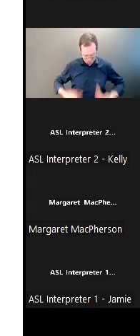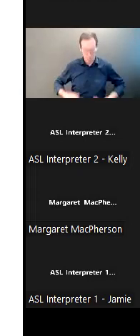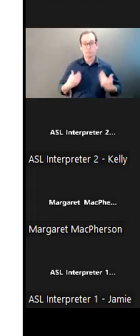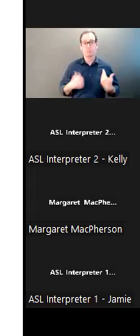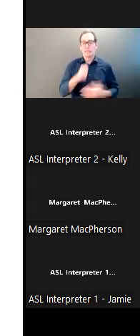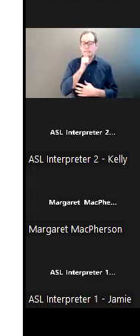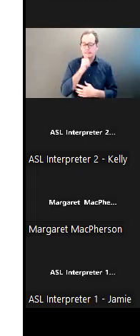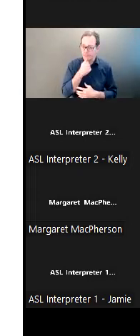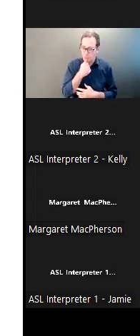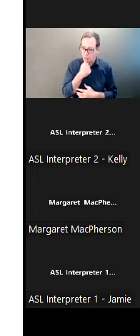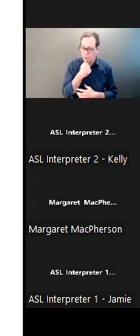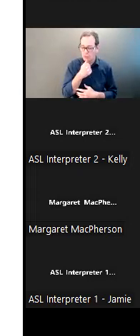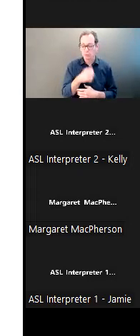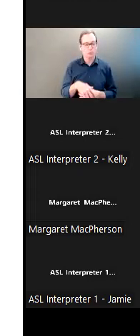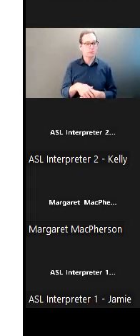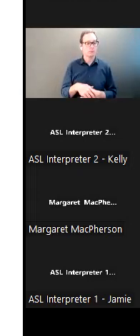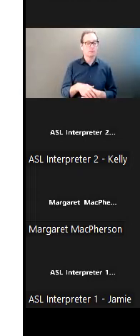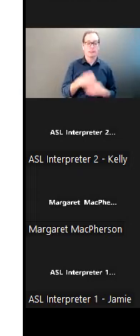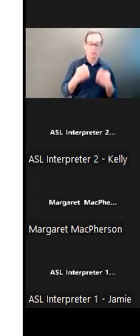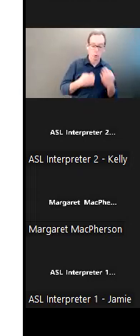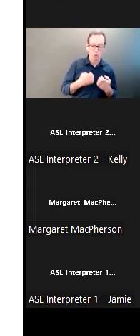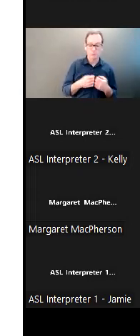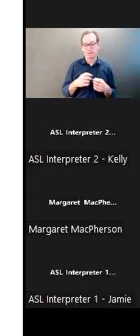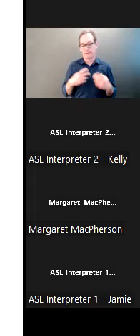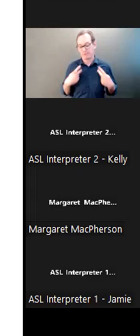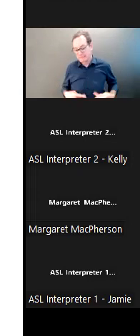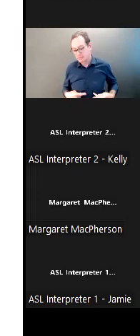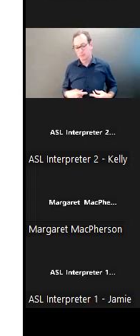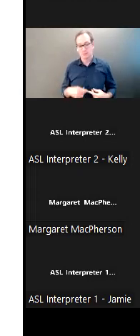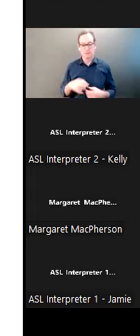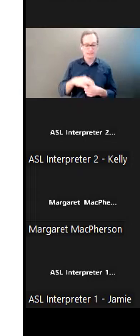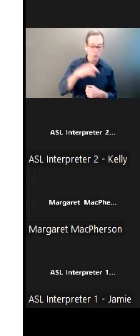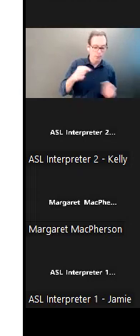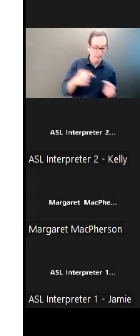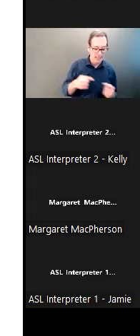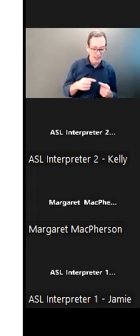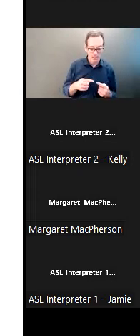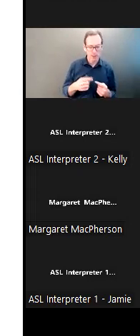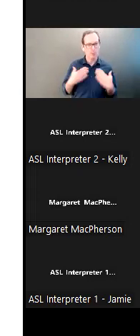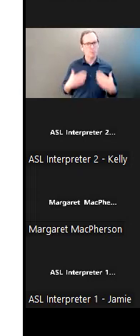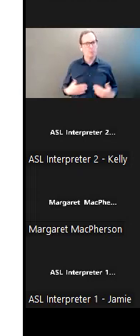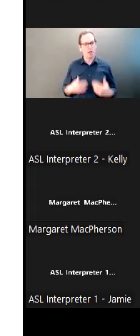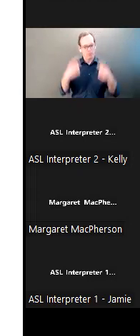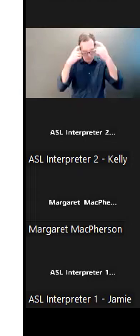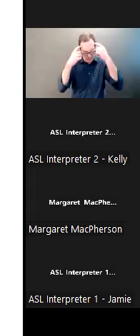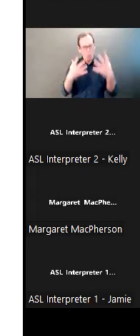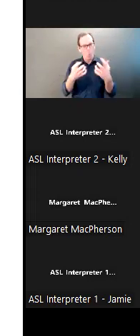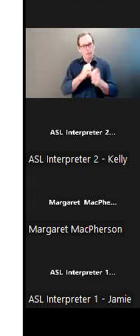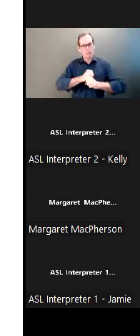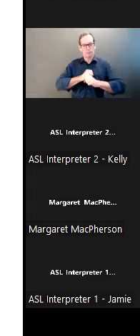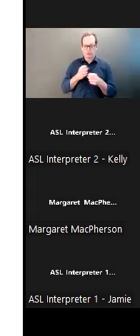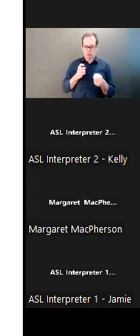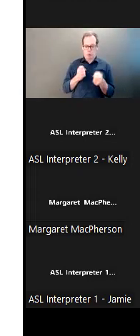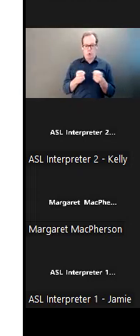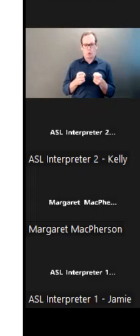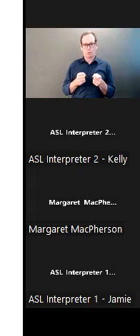pain, emotional pain, spiritual pain, we want to control or mitigate that suffering. And in some cases, that's through